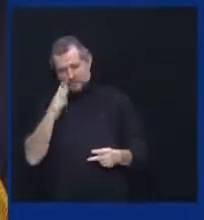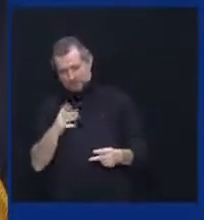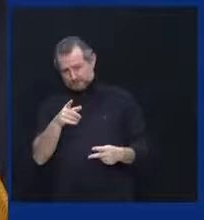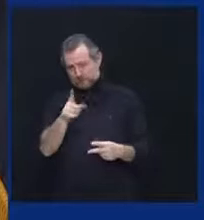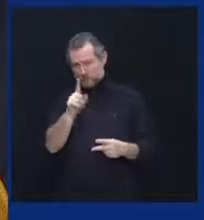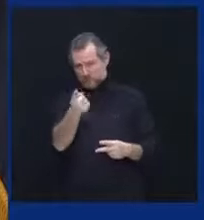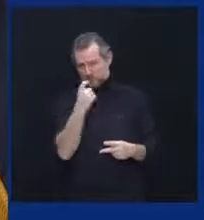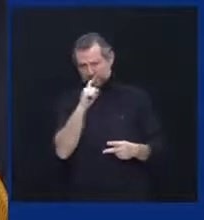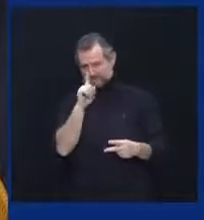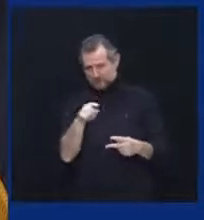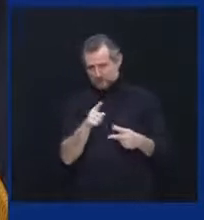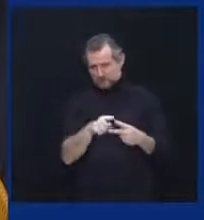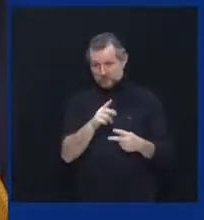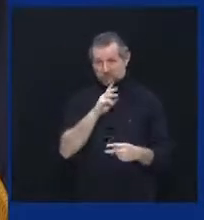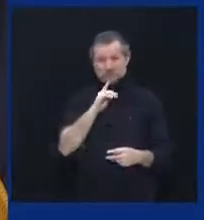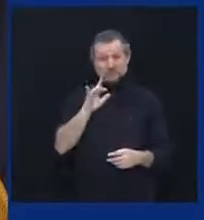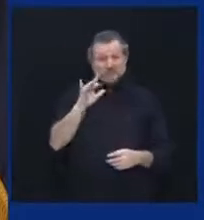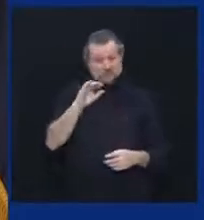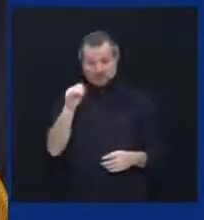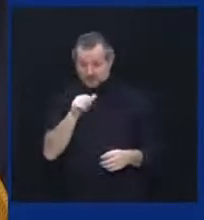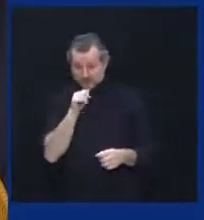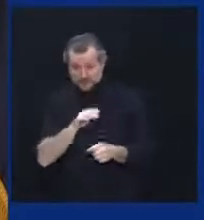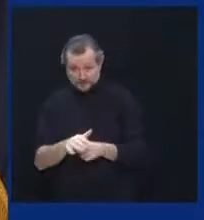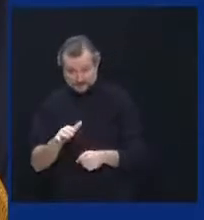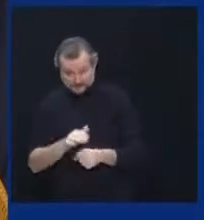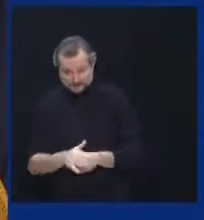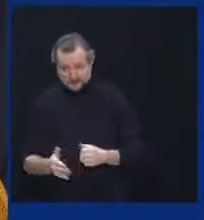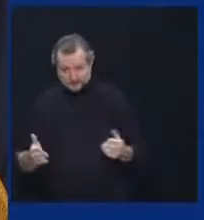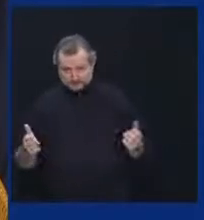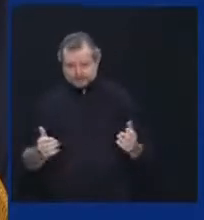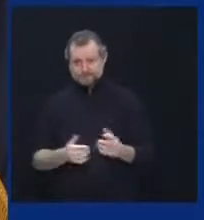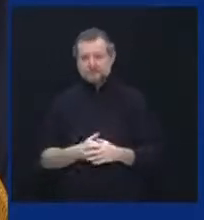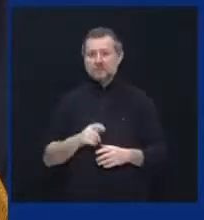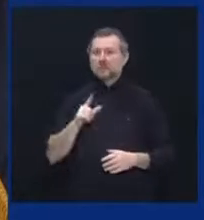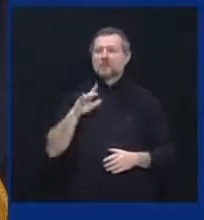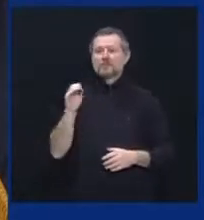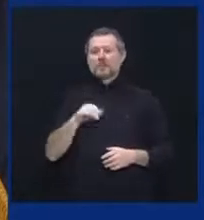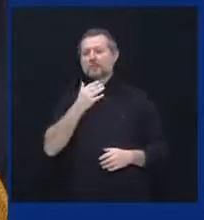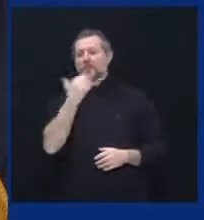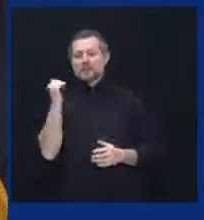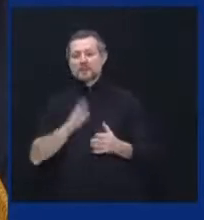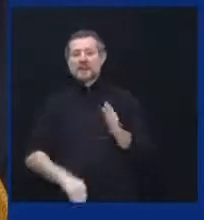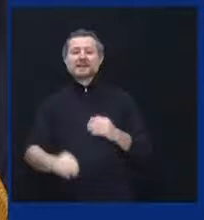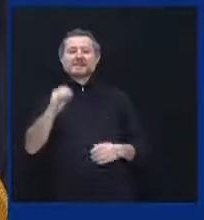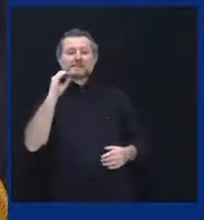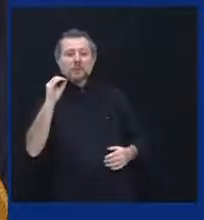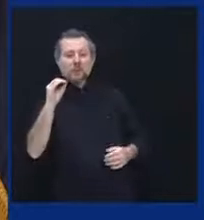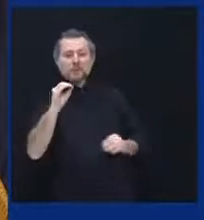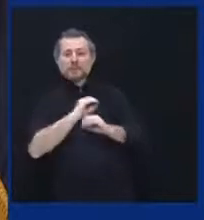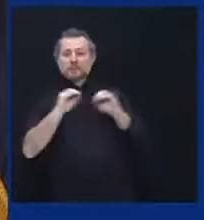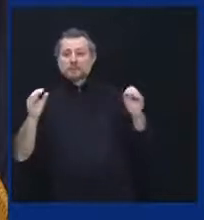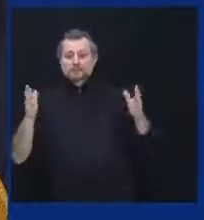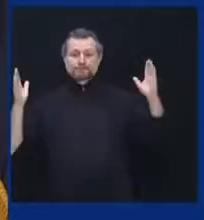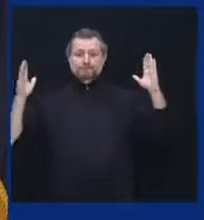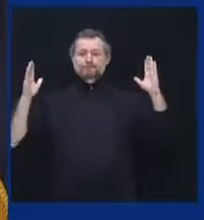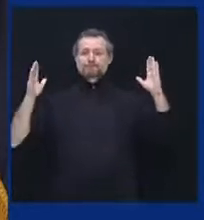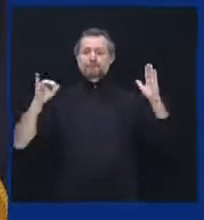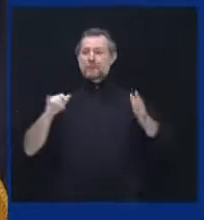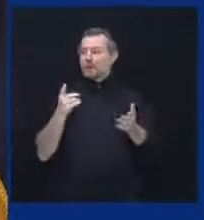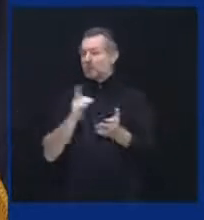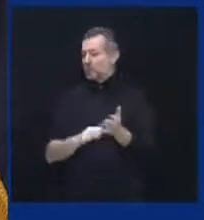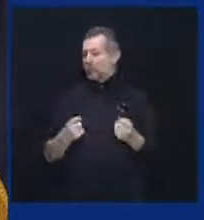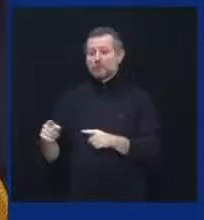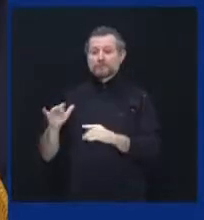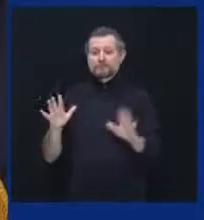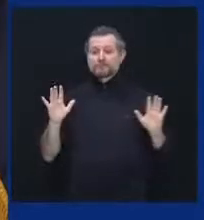some restaurants say 25% isn't enough. Look, 25% is better than zero, and that's where we are now. If the numbers